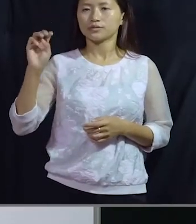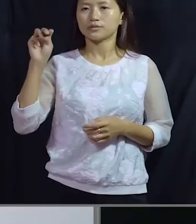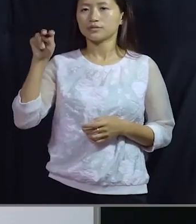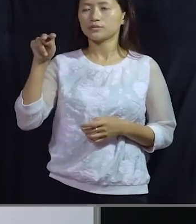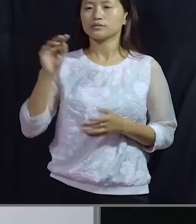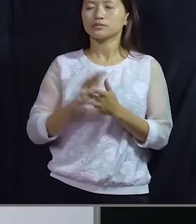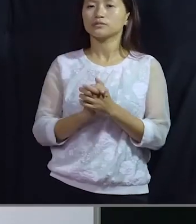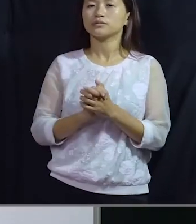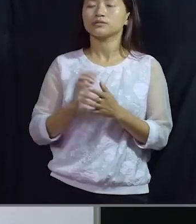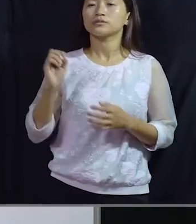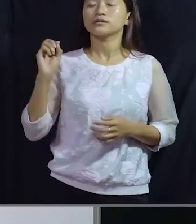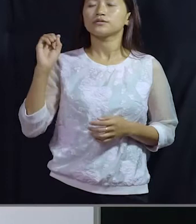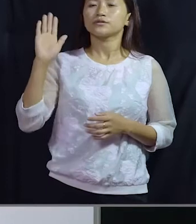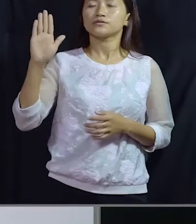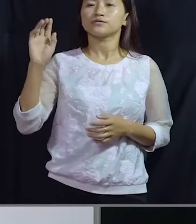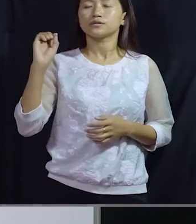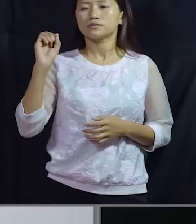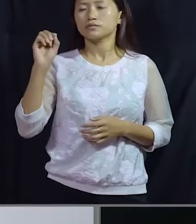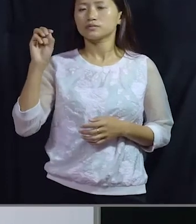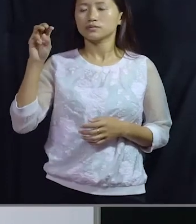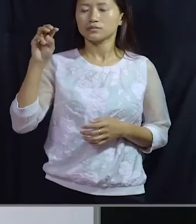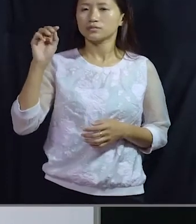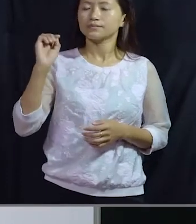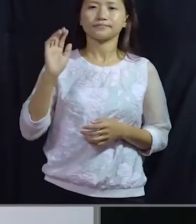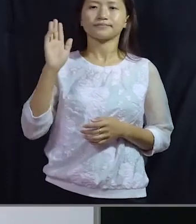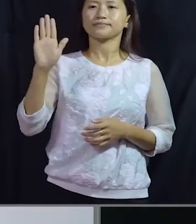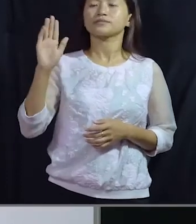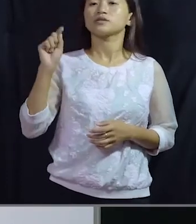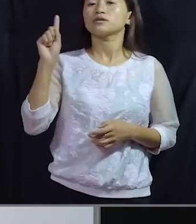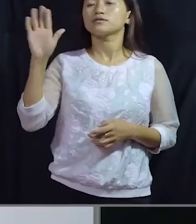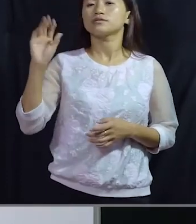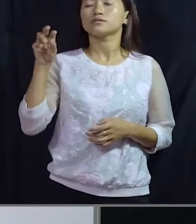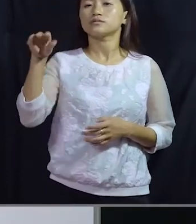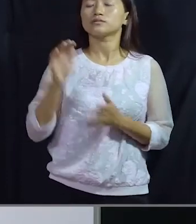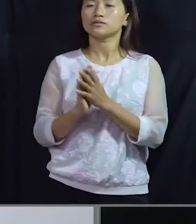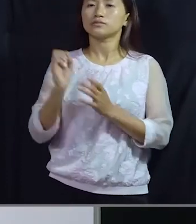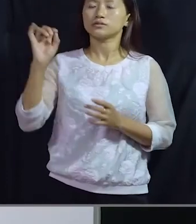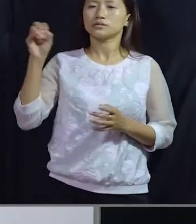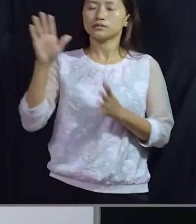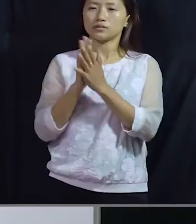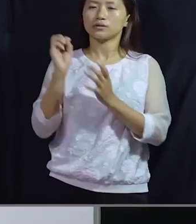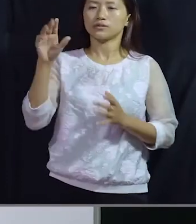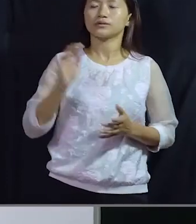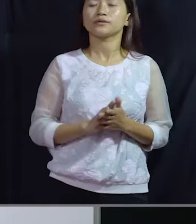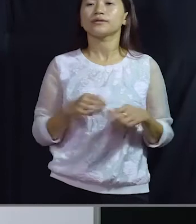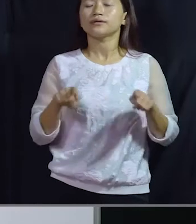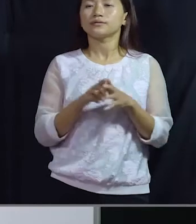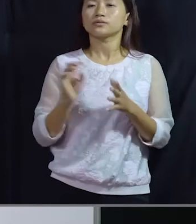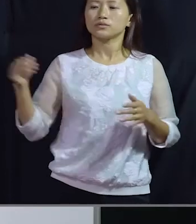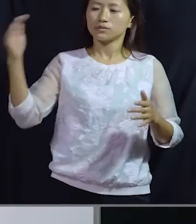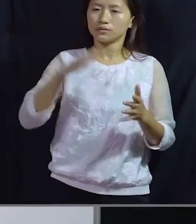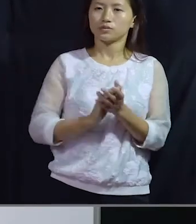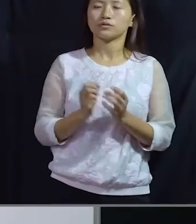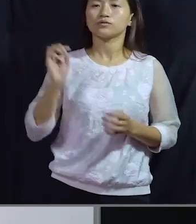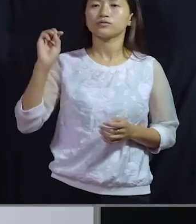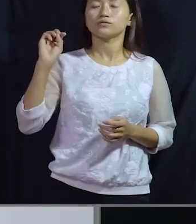A, 15,840 for B, and C 9,000. So it comes to 48,600.